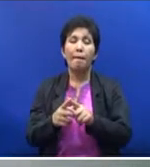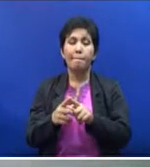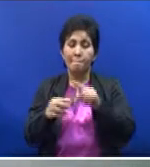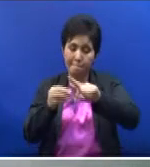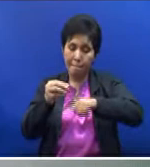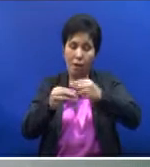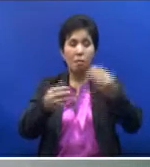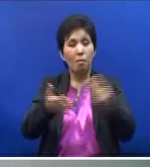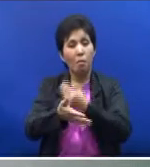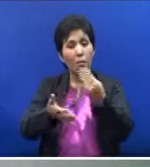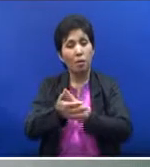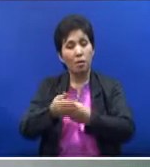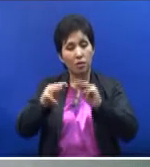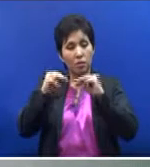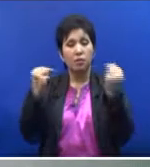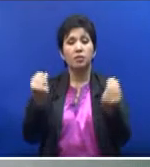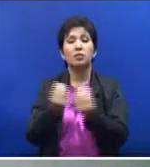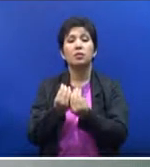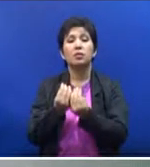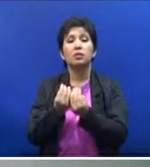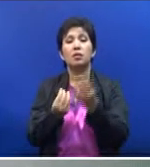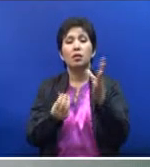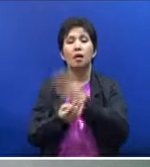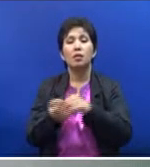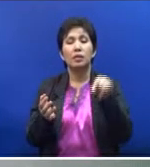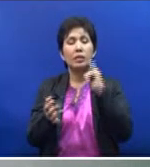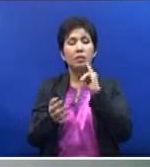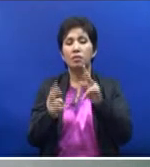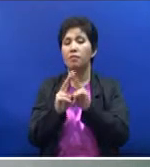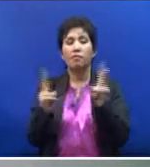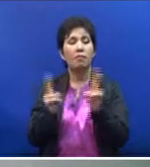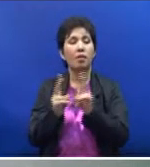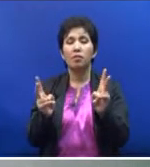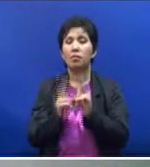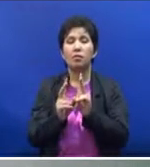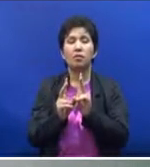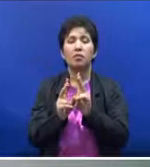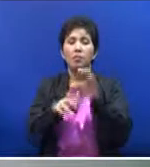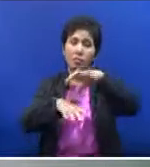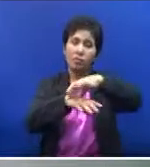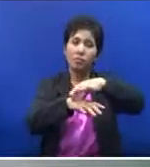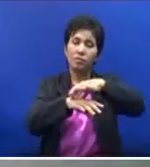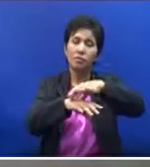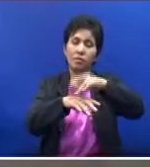modern societies and is quantitative, and it is very specific in nature.